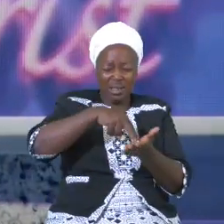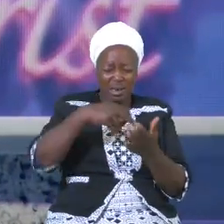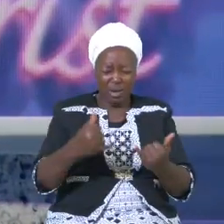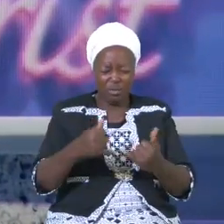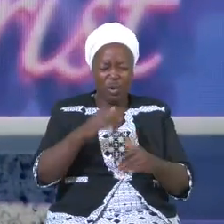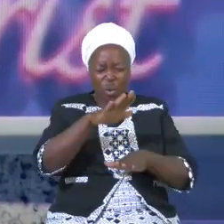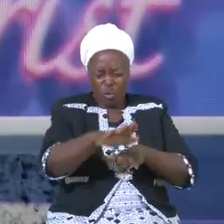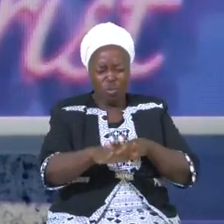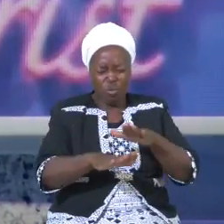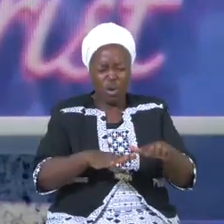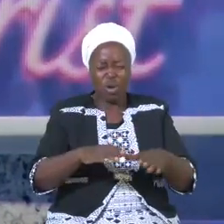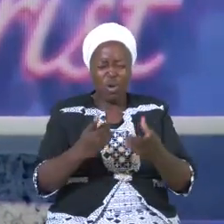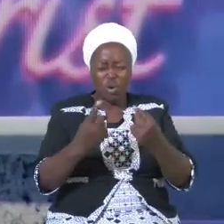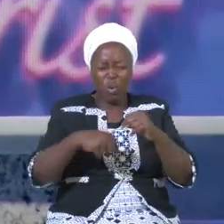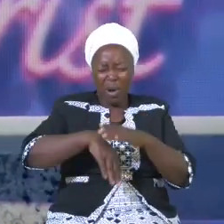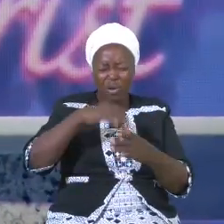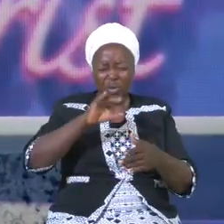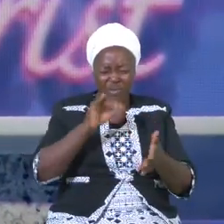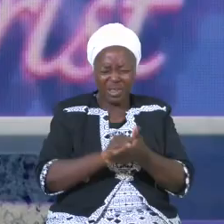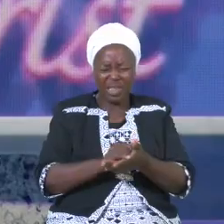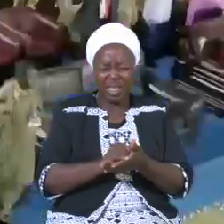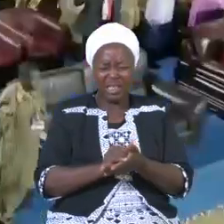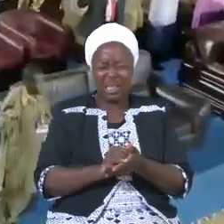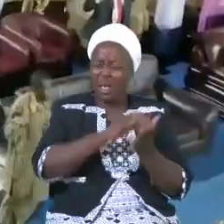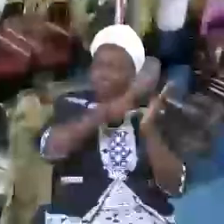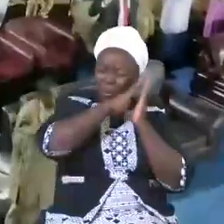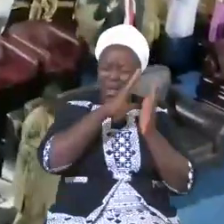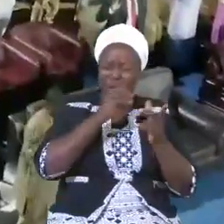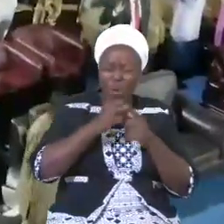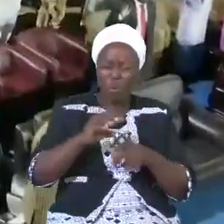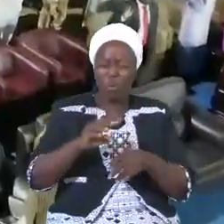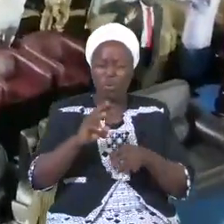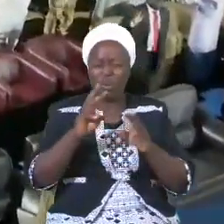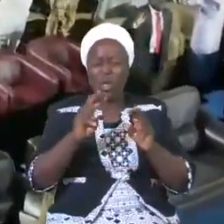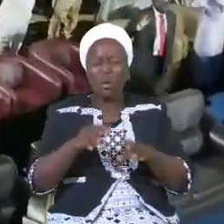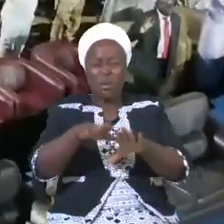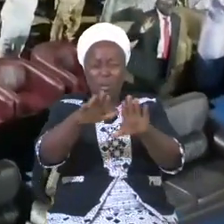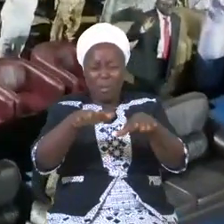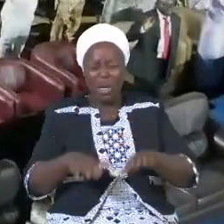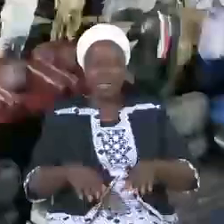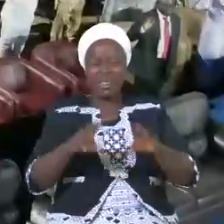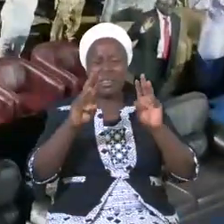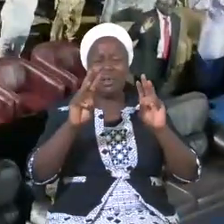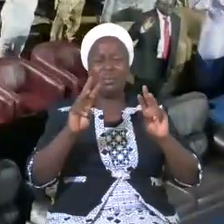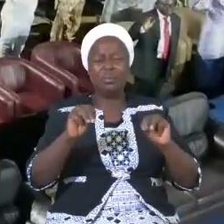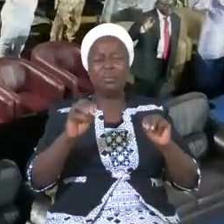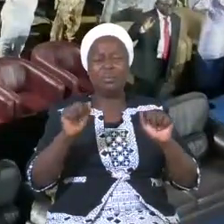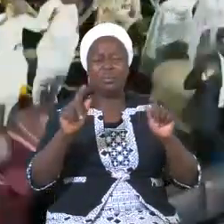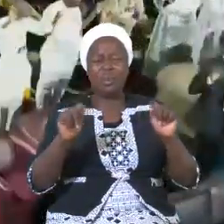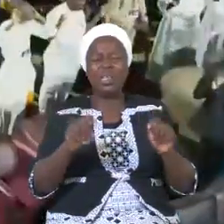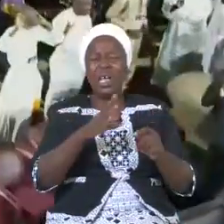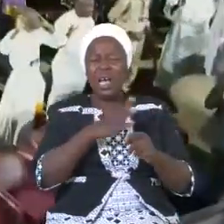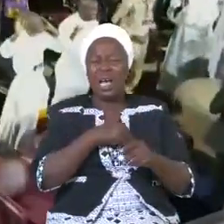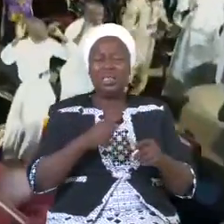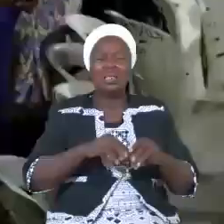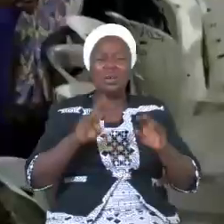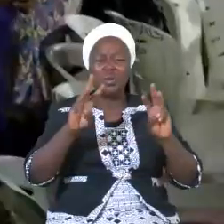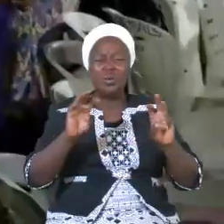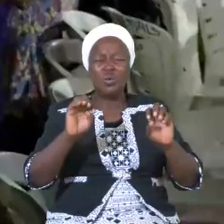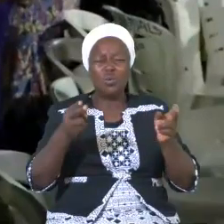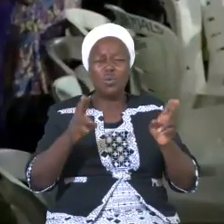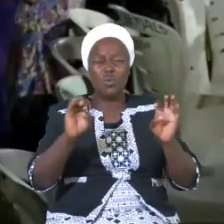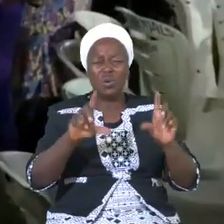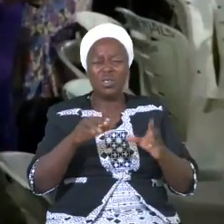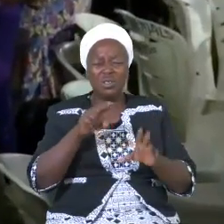get out of that a bed or match or wheelchair and walk in jesus name